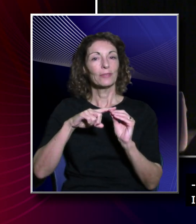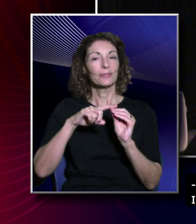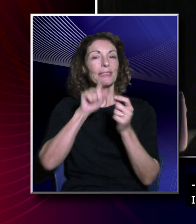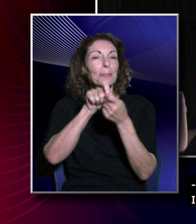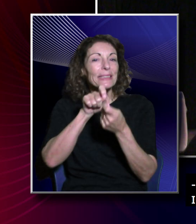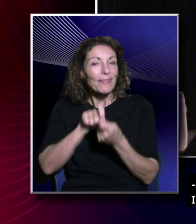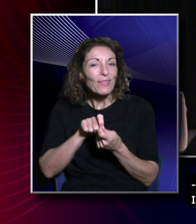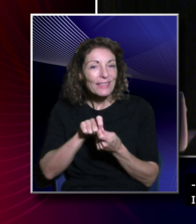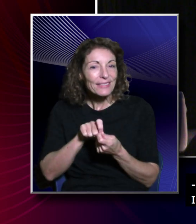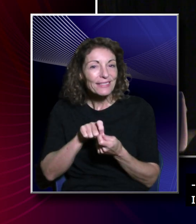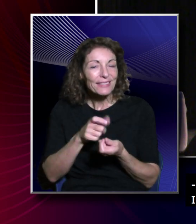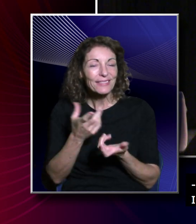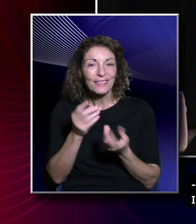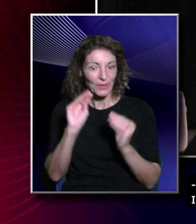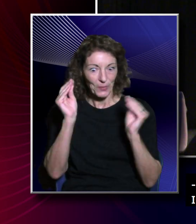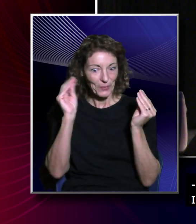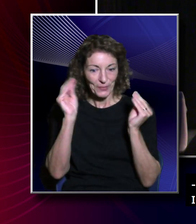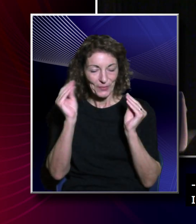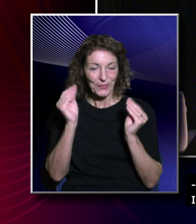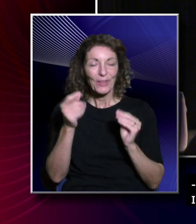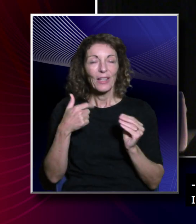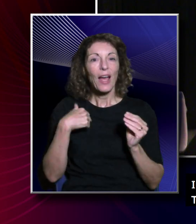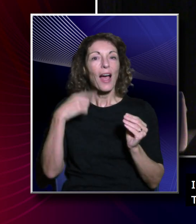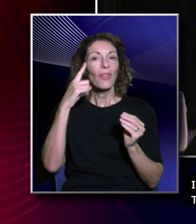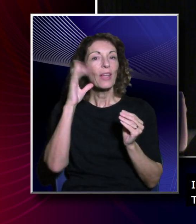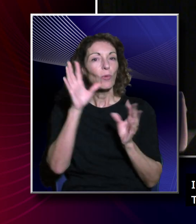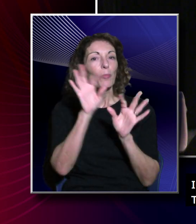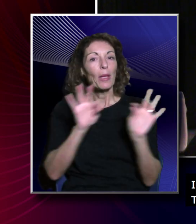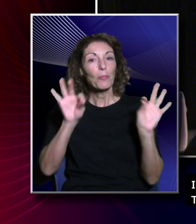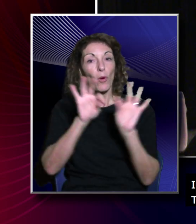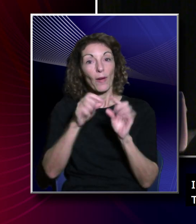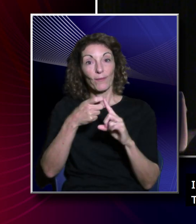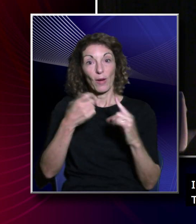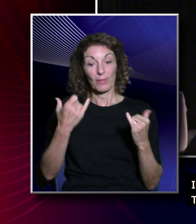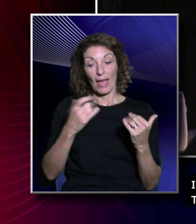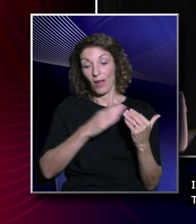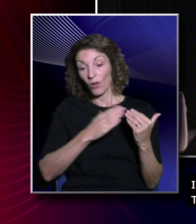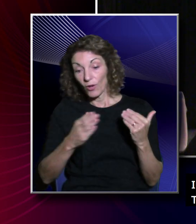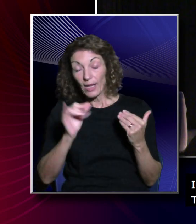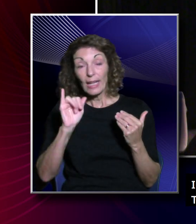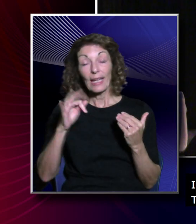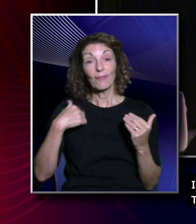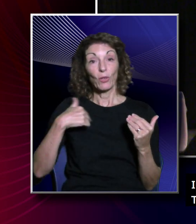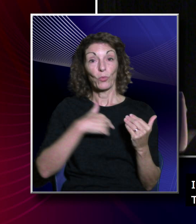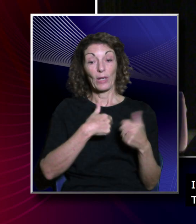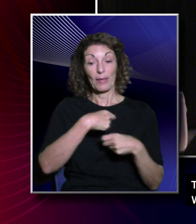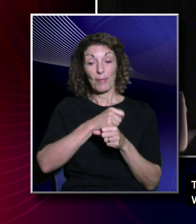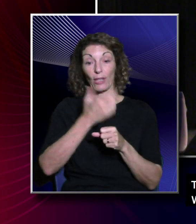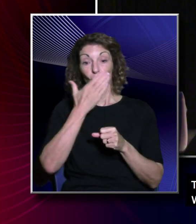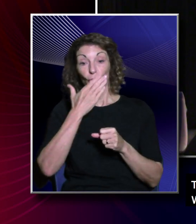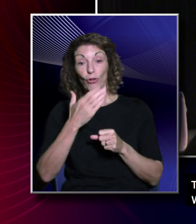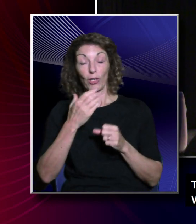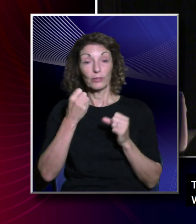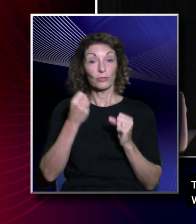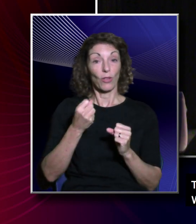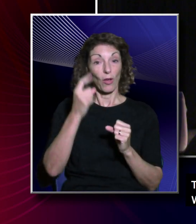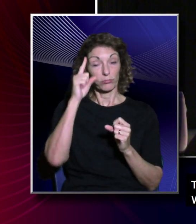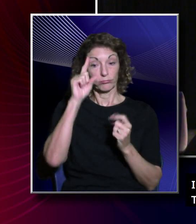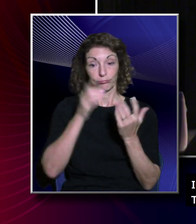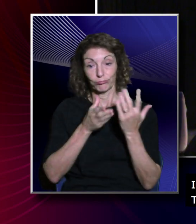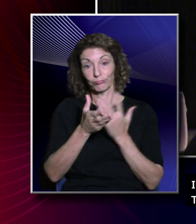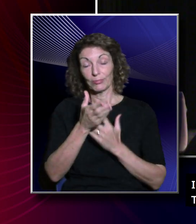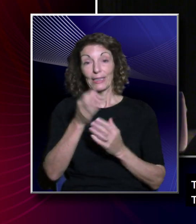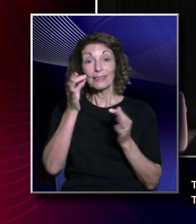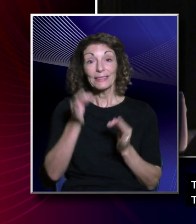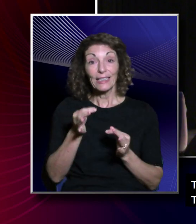specifics. I think that it would be important moving forward if we're to make good, sound decisions, if that historical